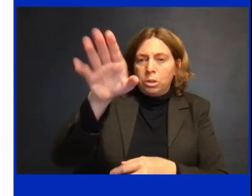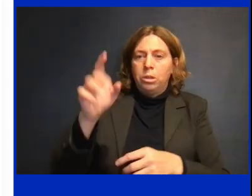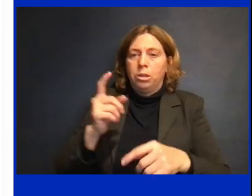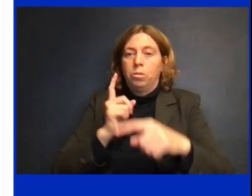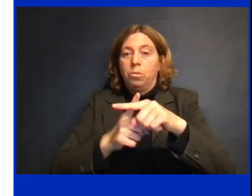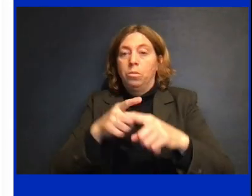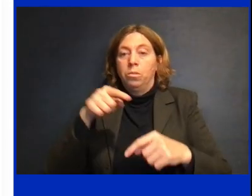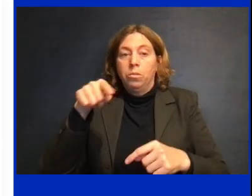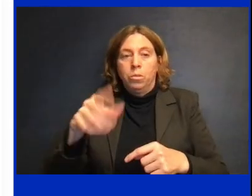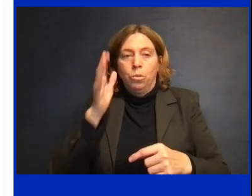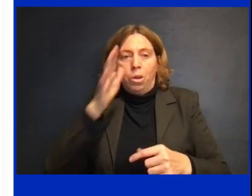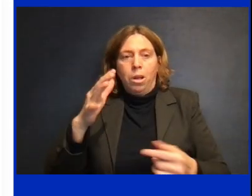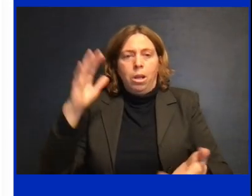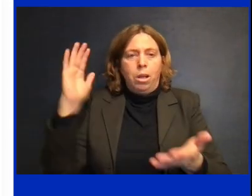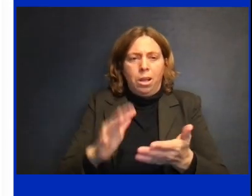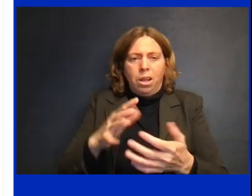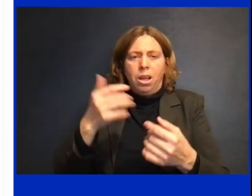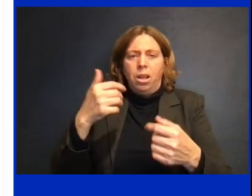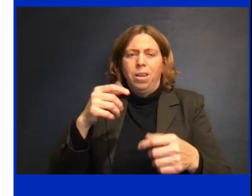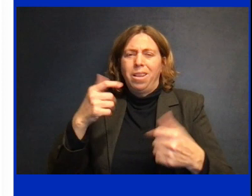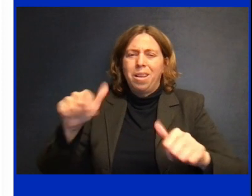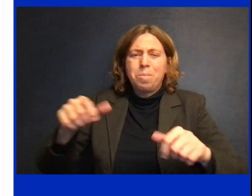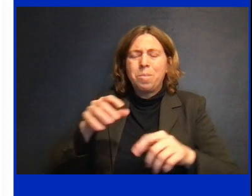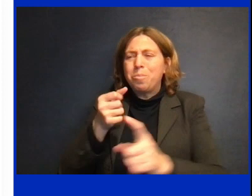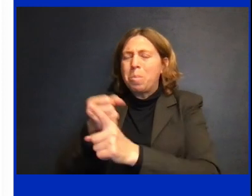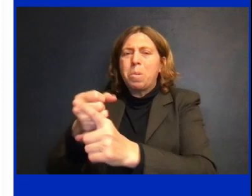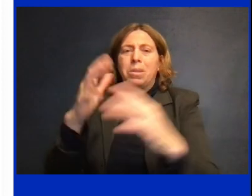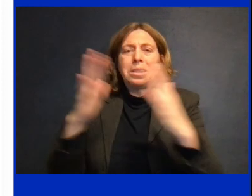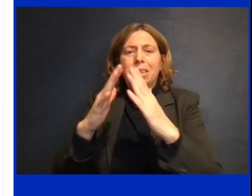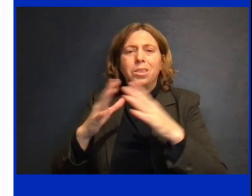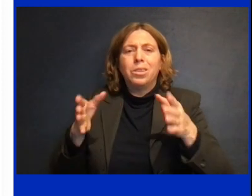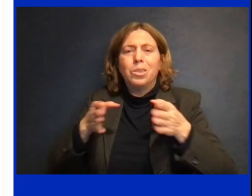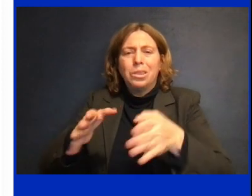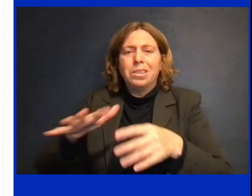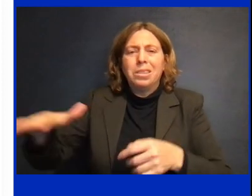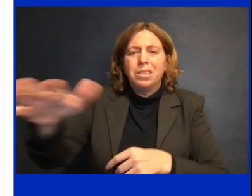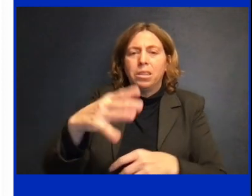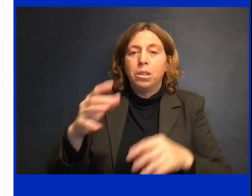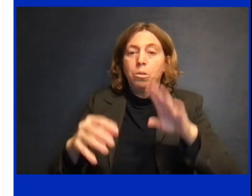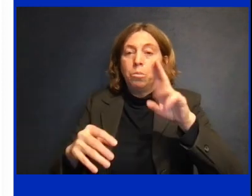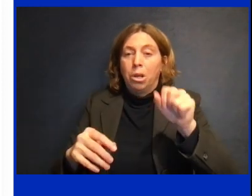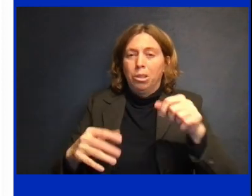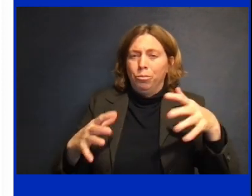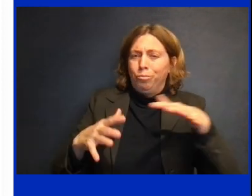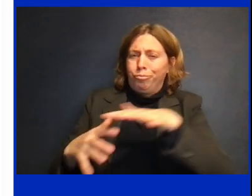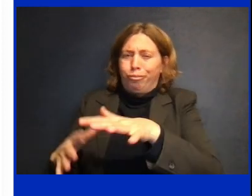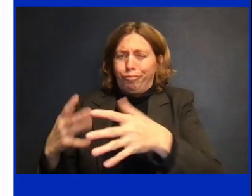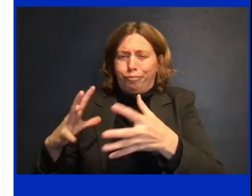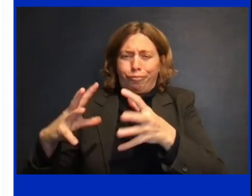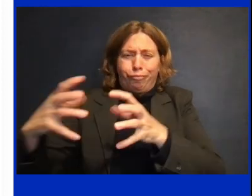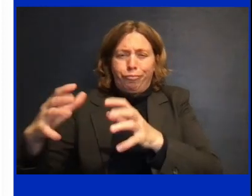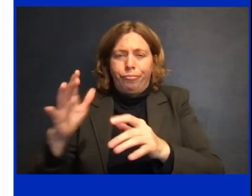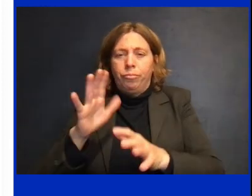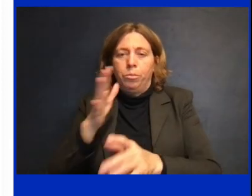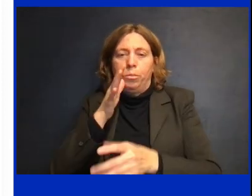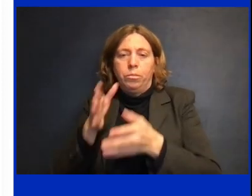tunnel, storage and staging facility, and new main terminal, will reduce and further minimize any